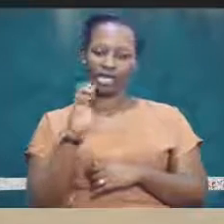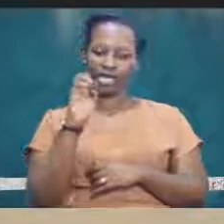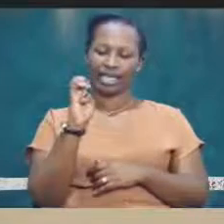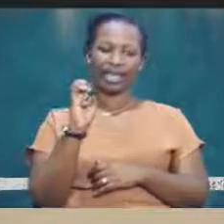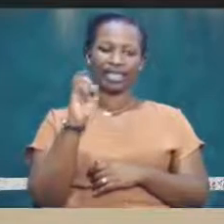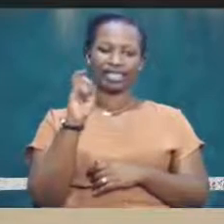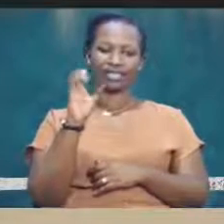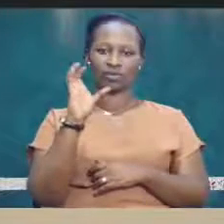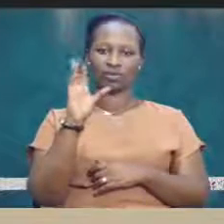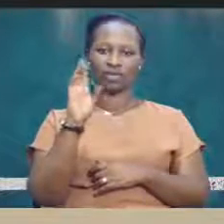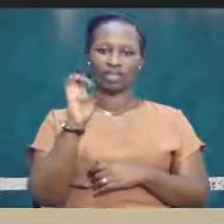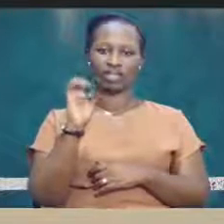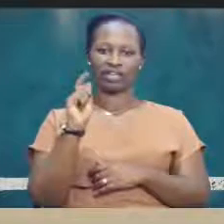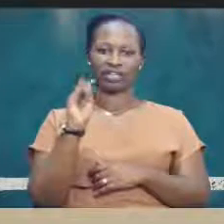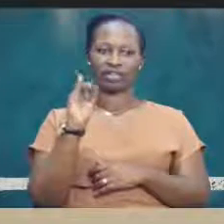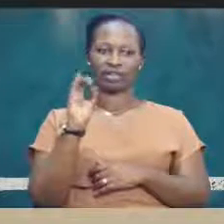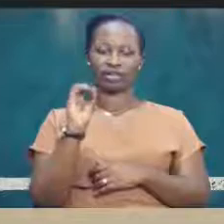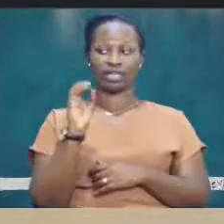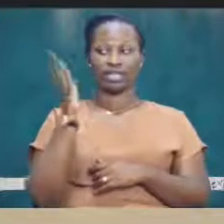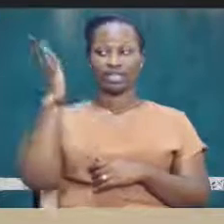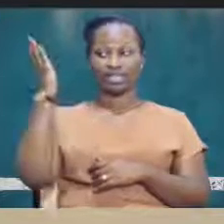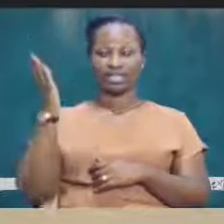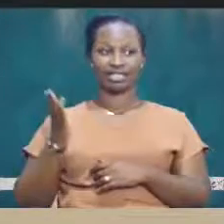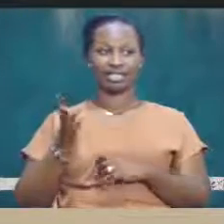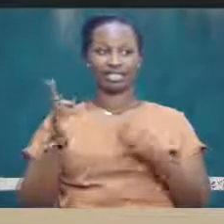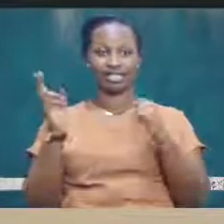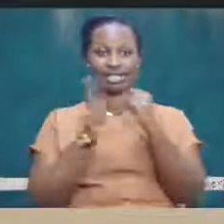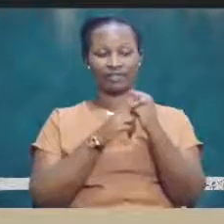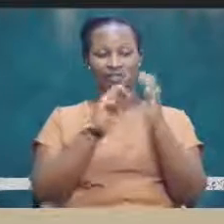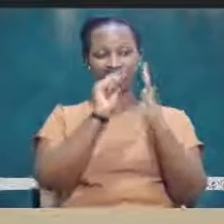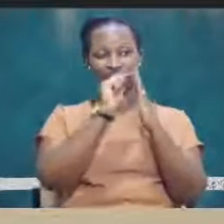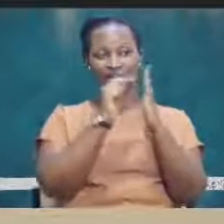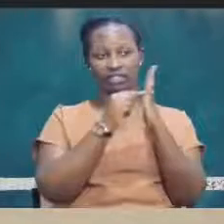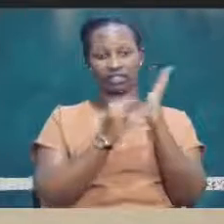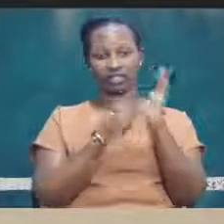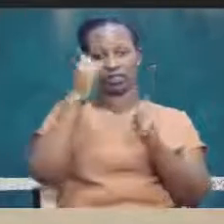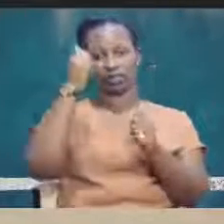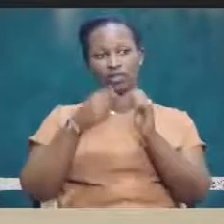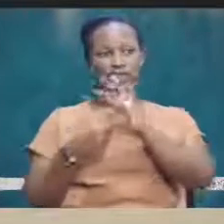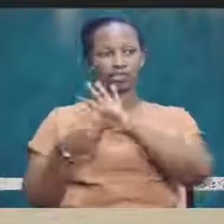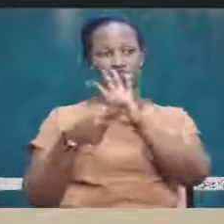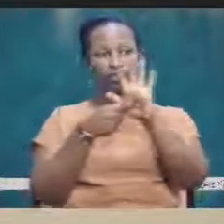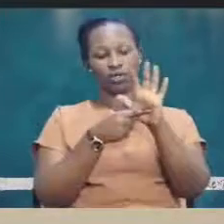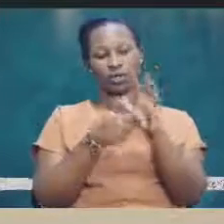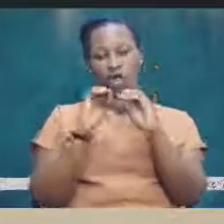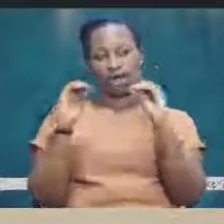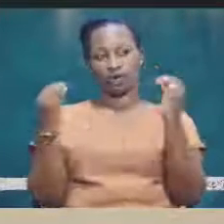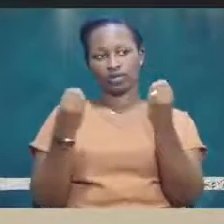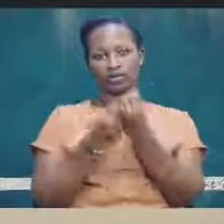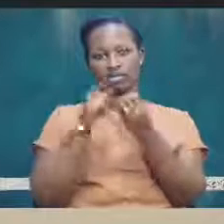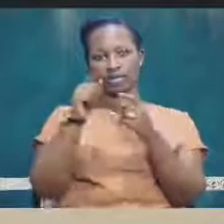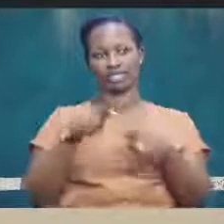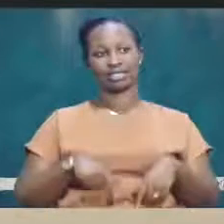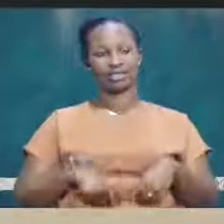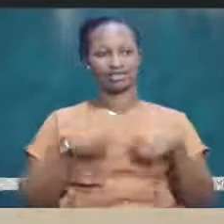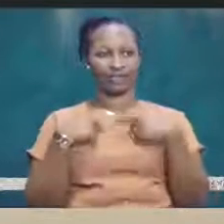These are 7 characteristics which show that an organism is